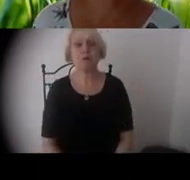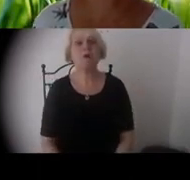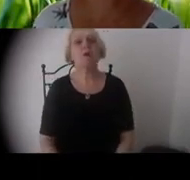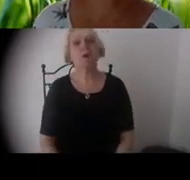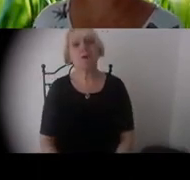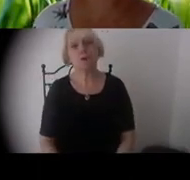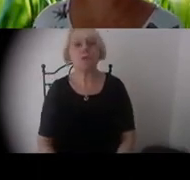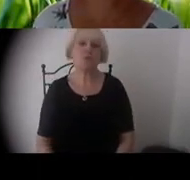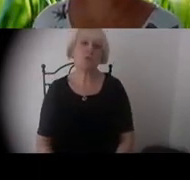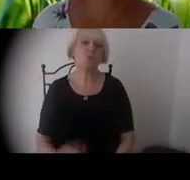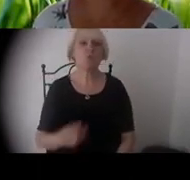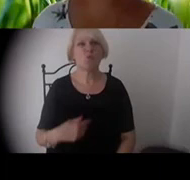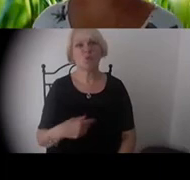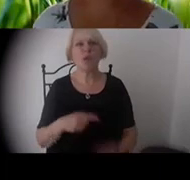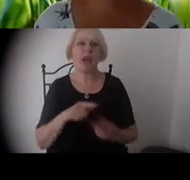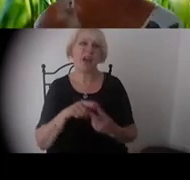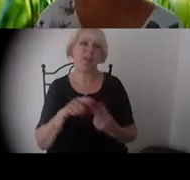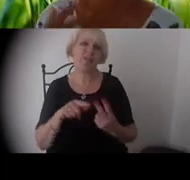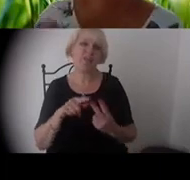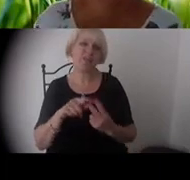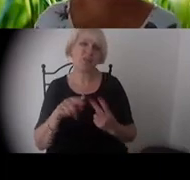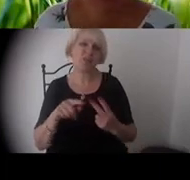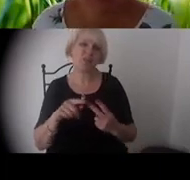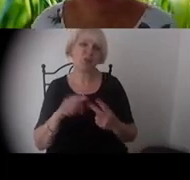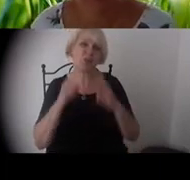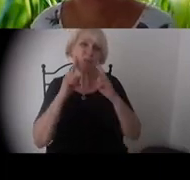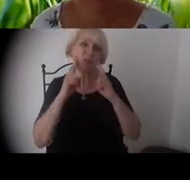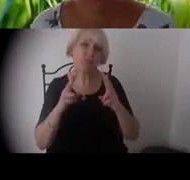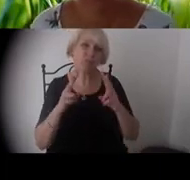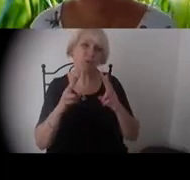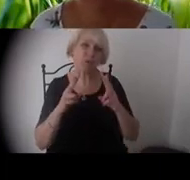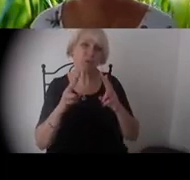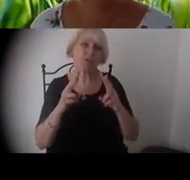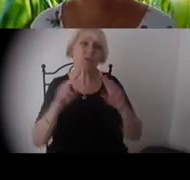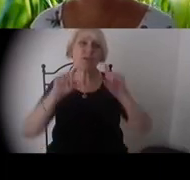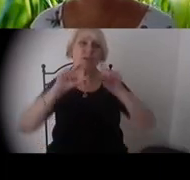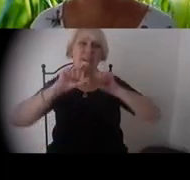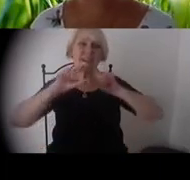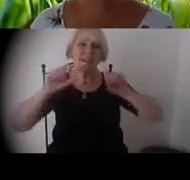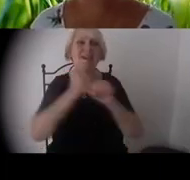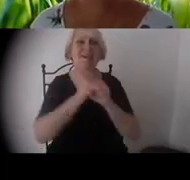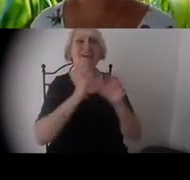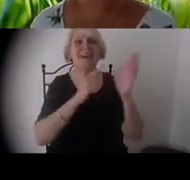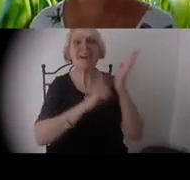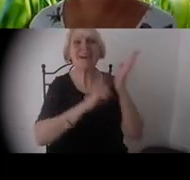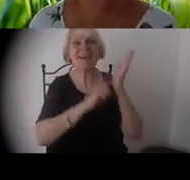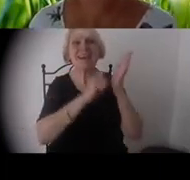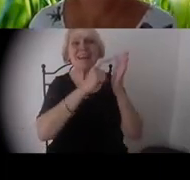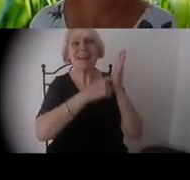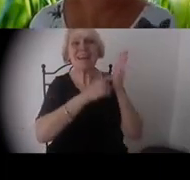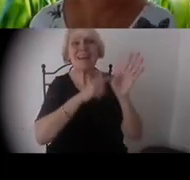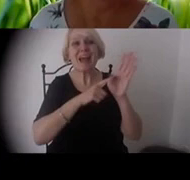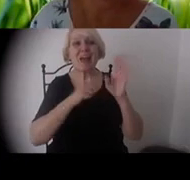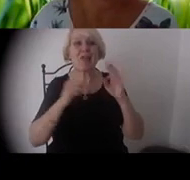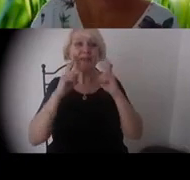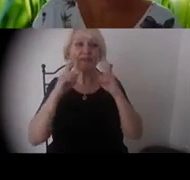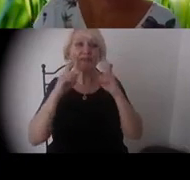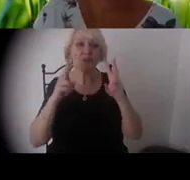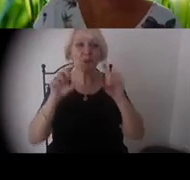I think speaker view is the best one, because it just shows the people who are on camera.